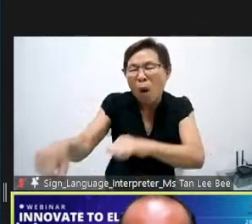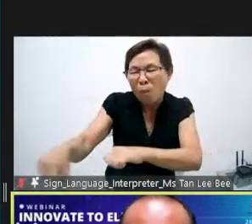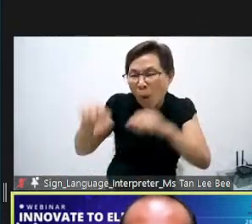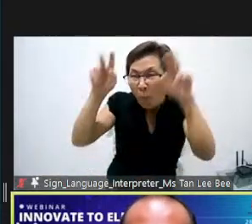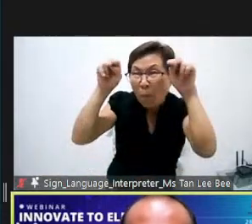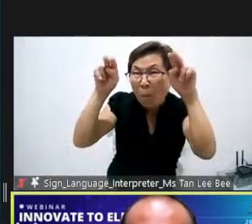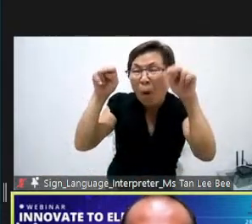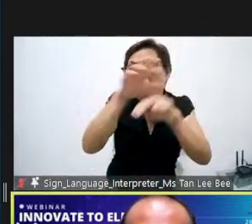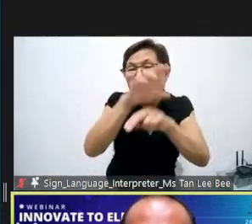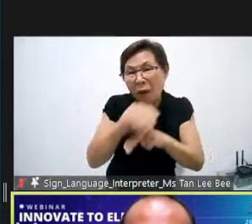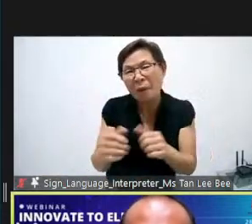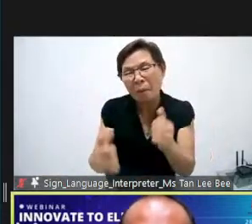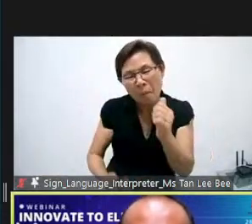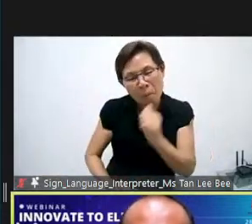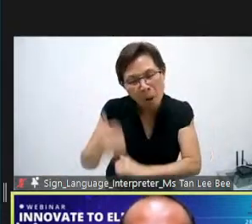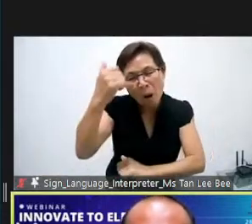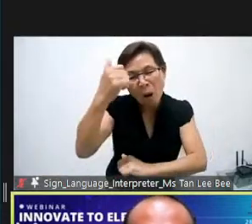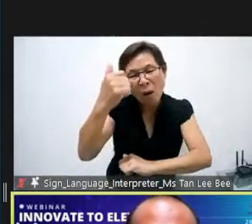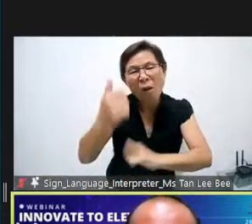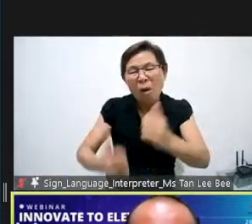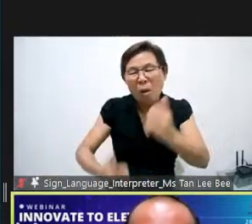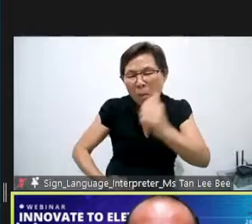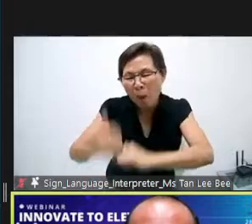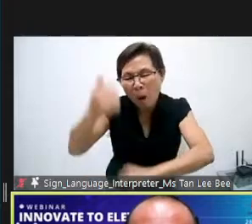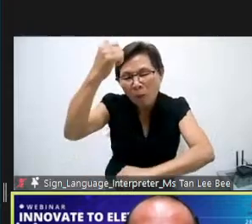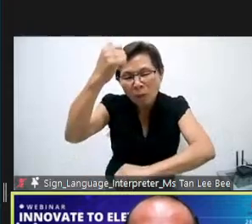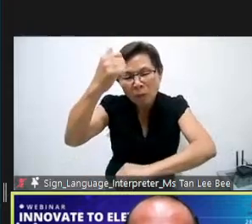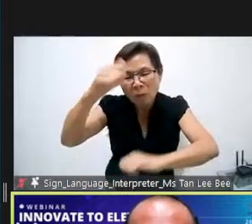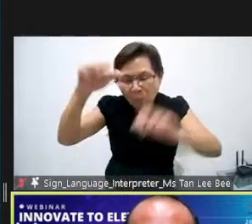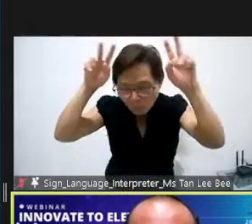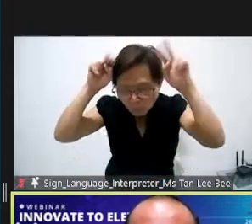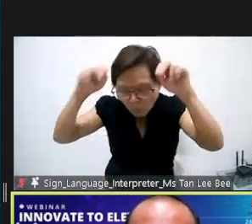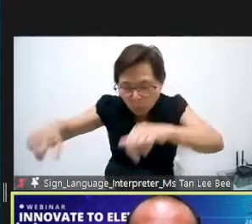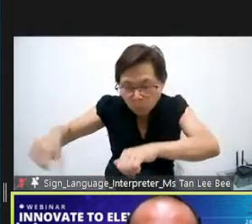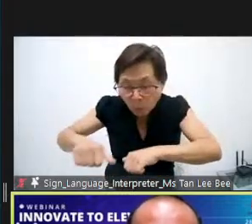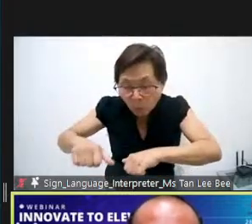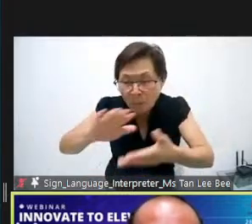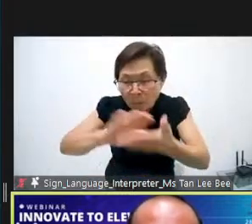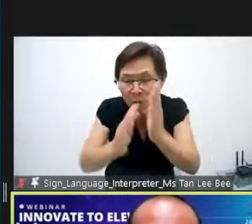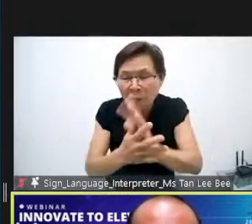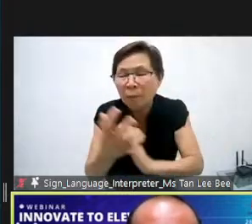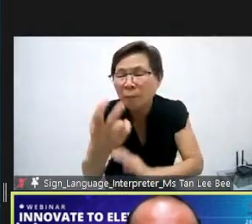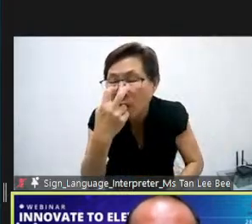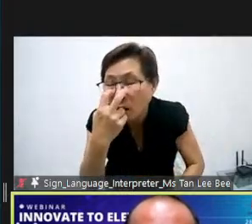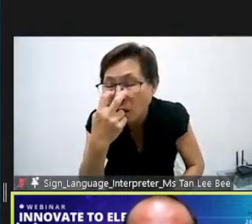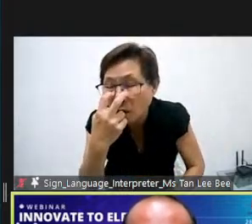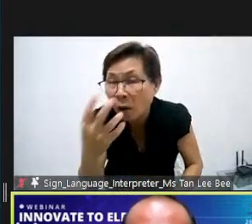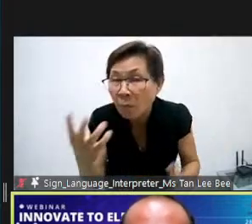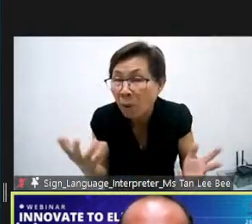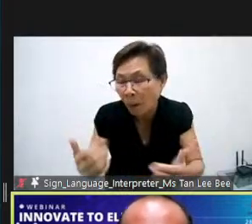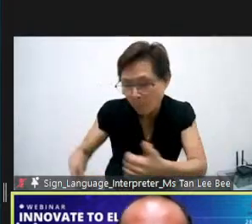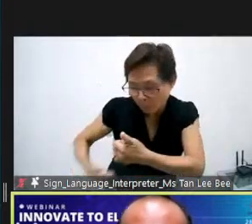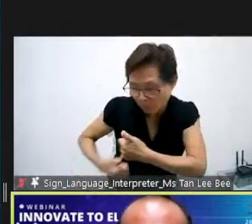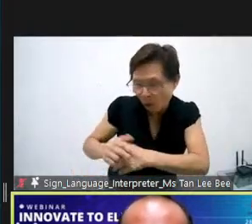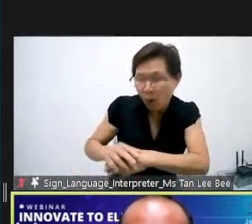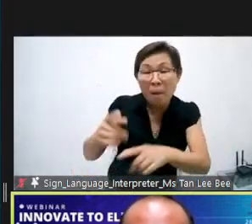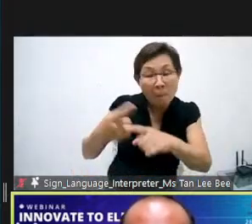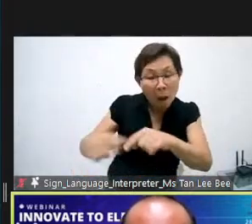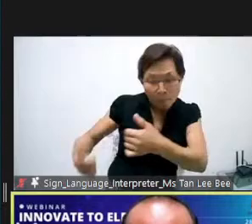horses are blind or visual impaired, but the military still use the horse